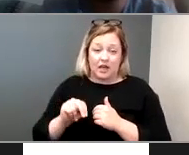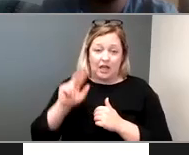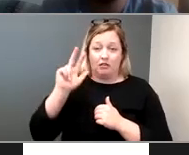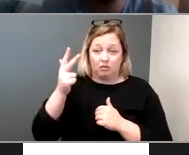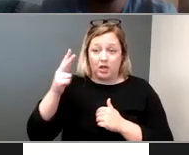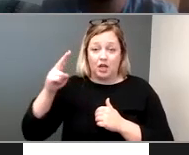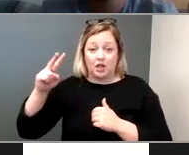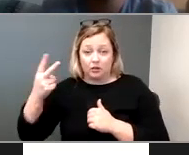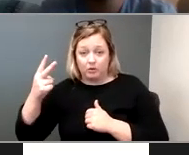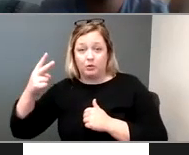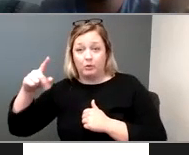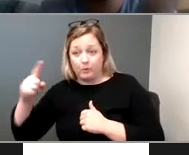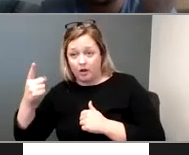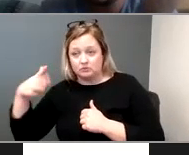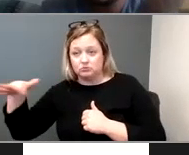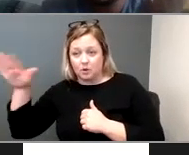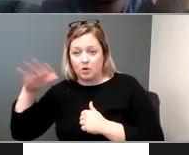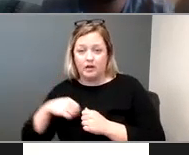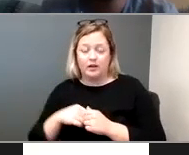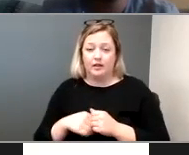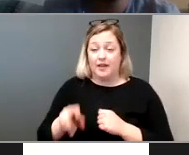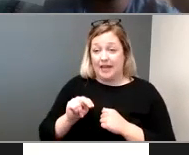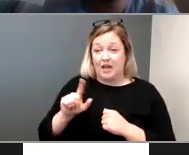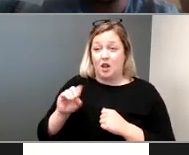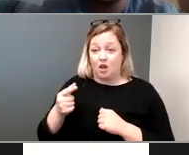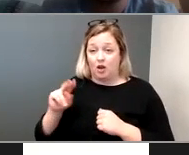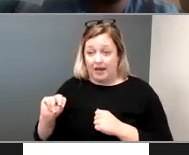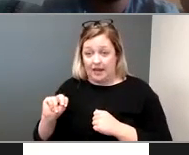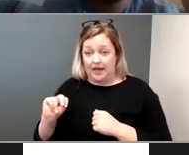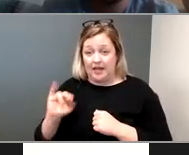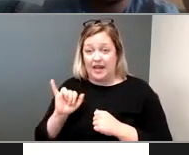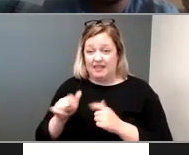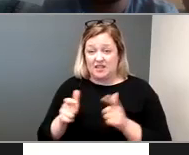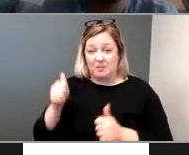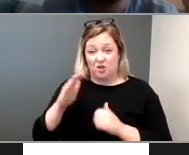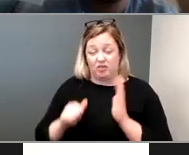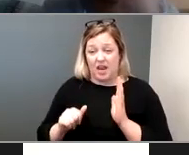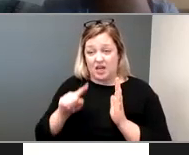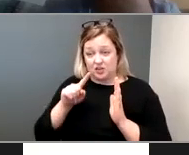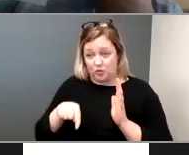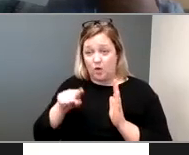Then you have n log n, which is slightly better than n, which is better than square root of n, and so on, right?